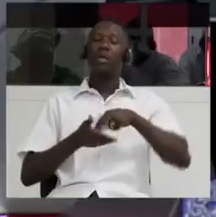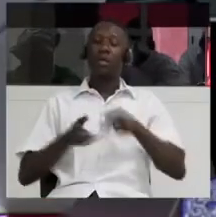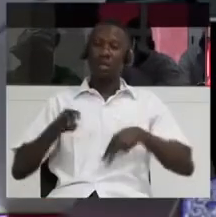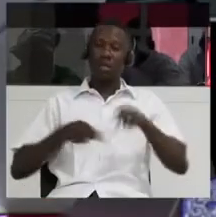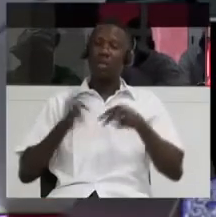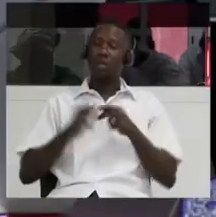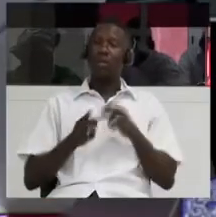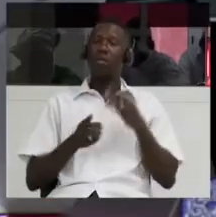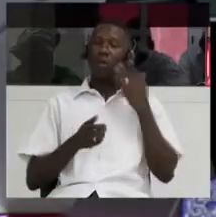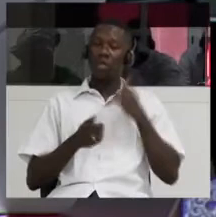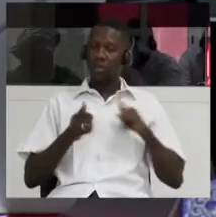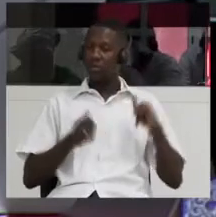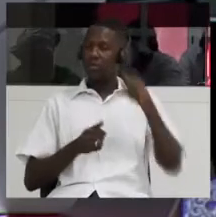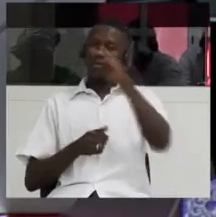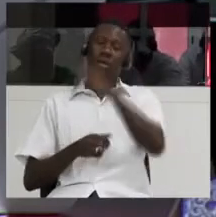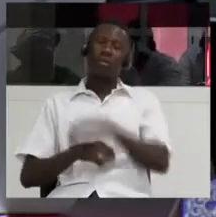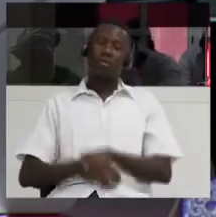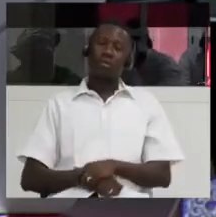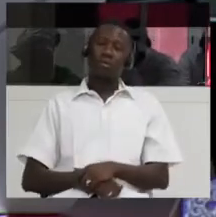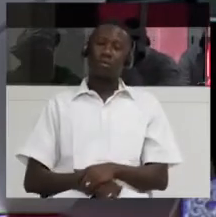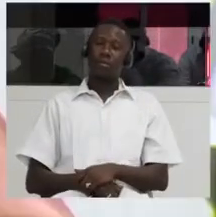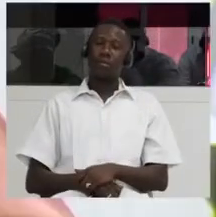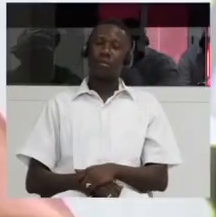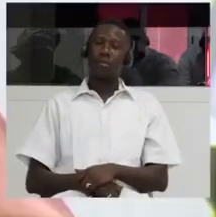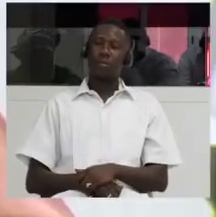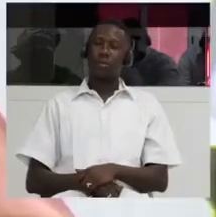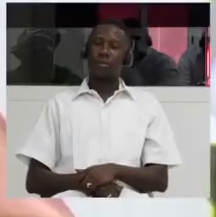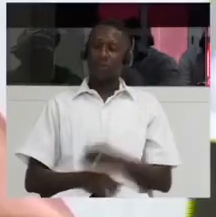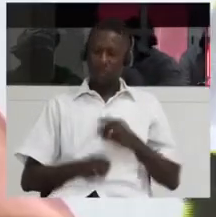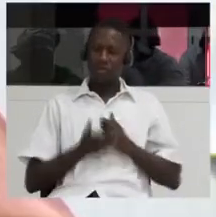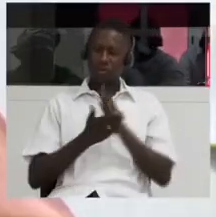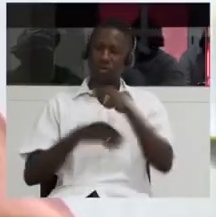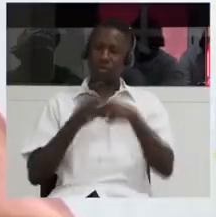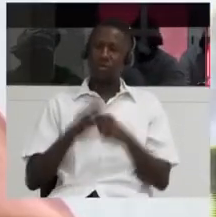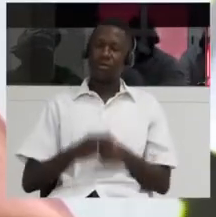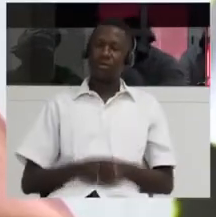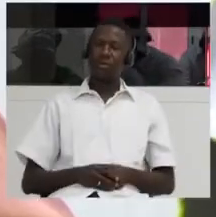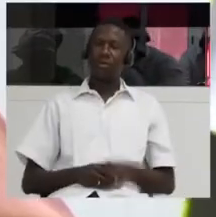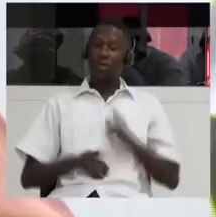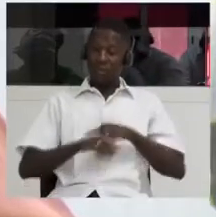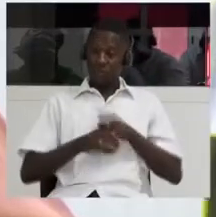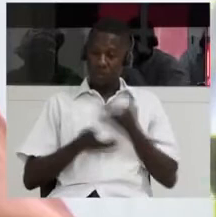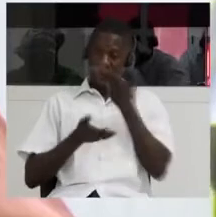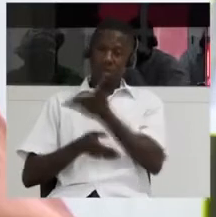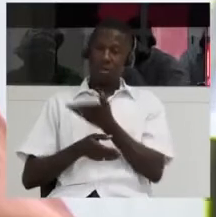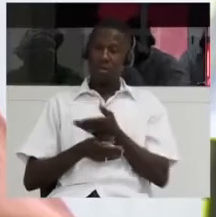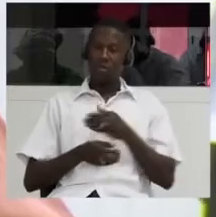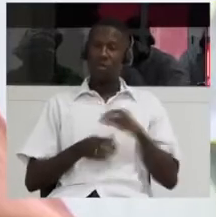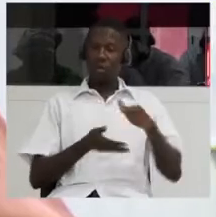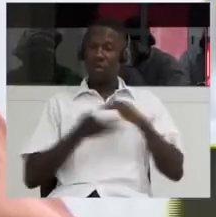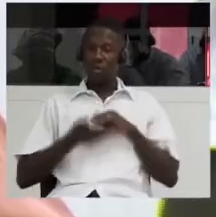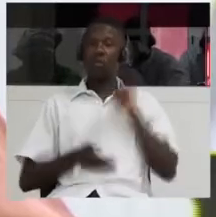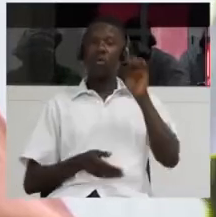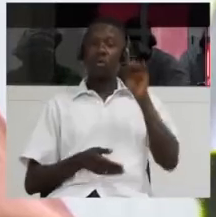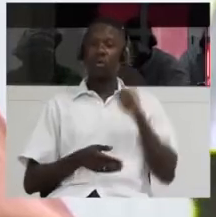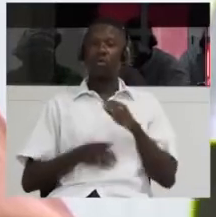Yes, proceed, please. So while we were there, we received a call that for us to